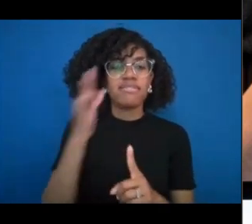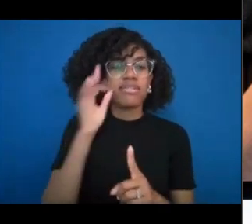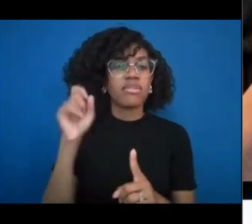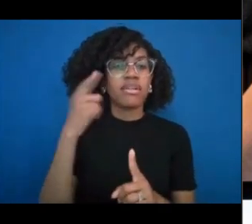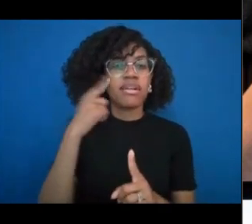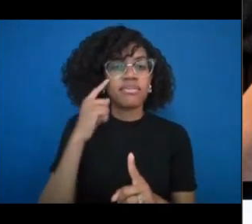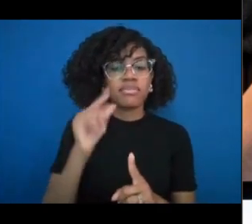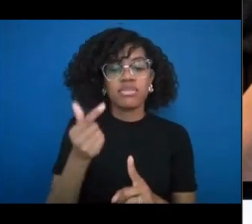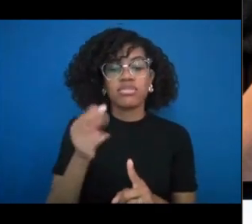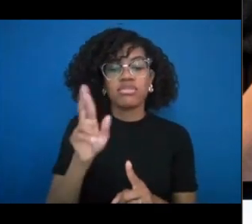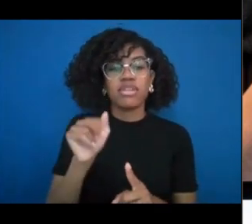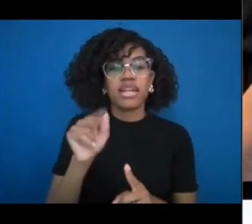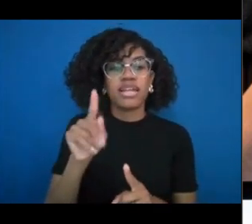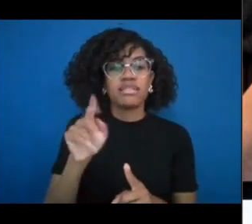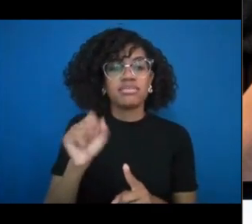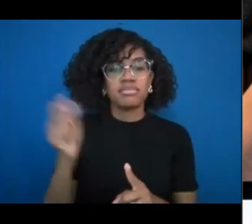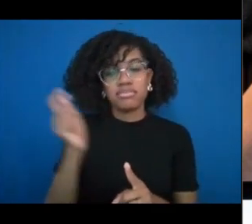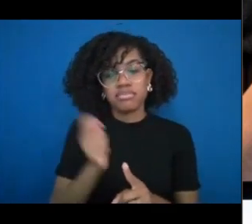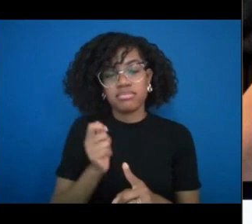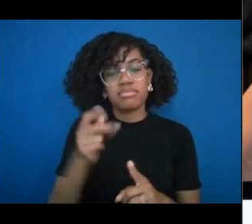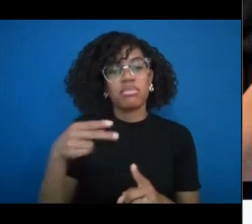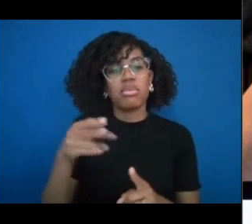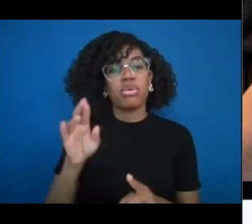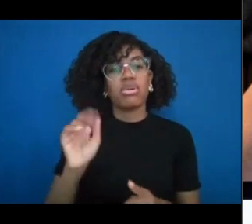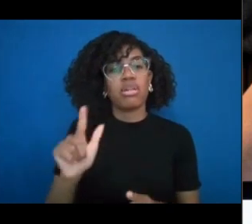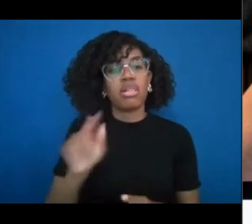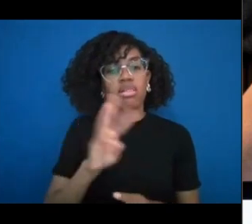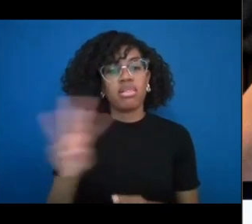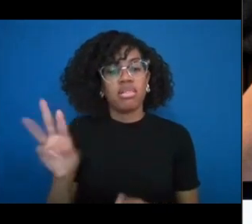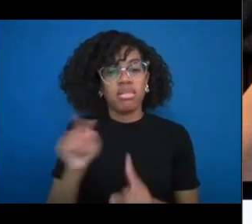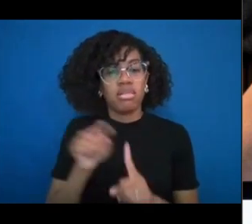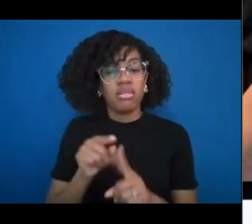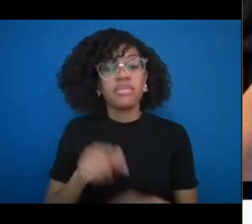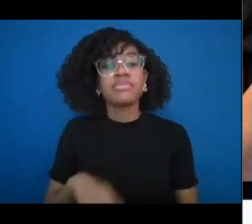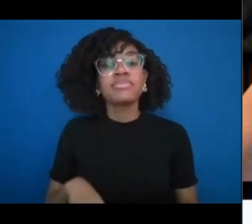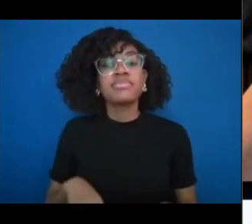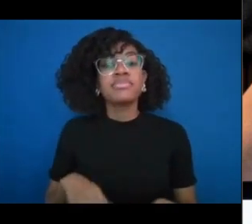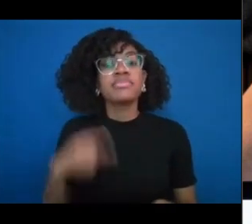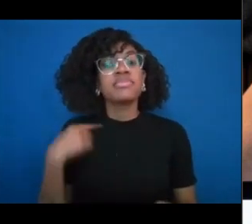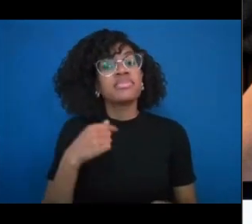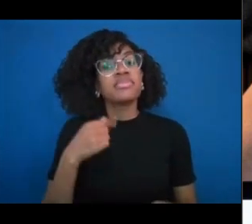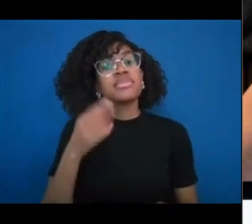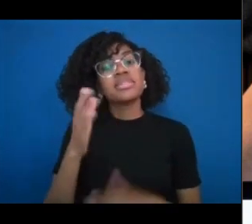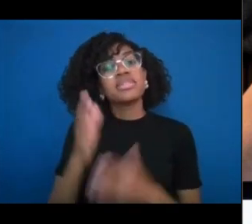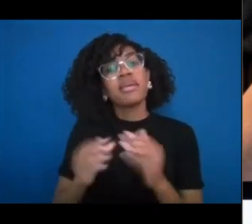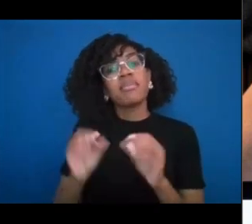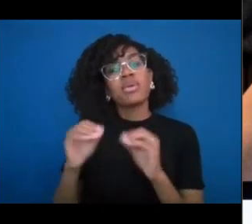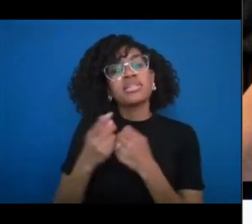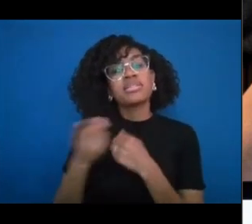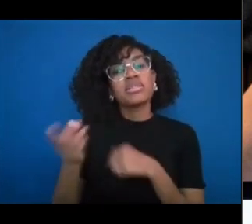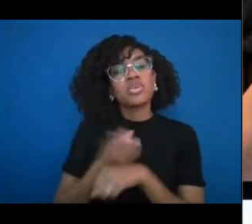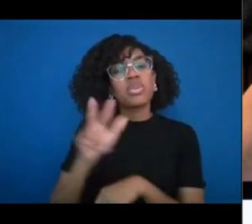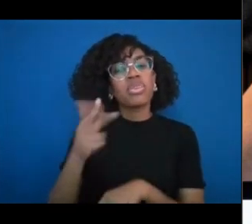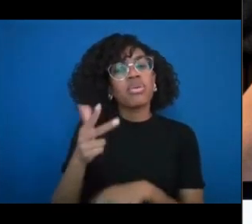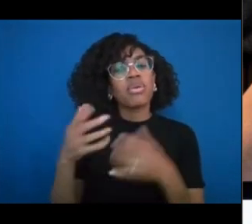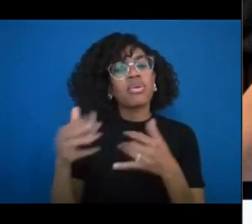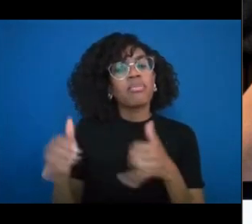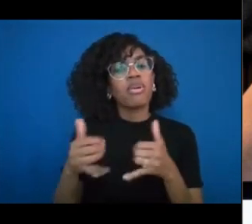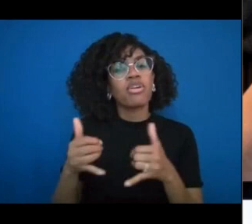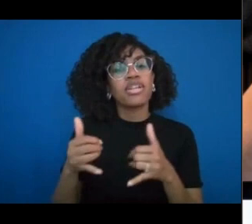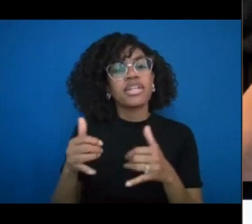portal. Some organizations use third-party systems to help with the submission.